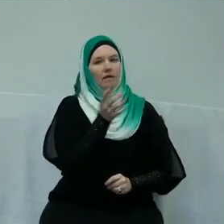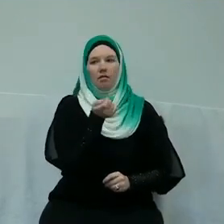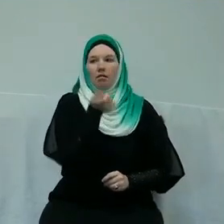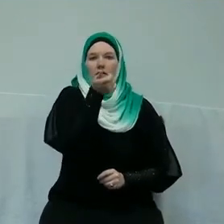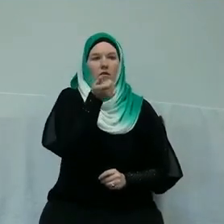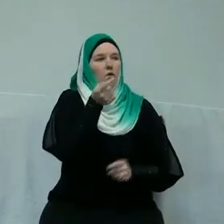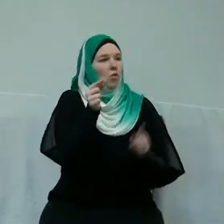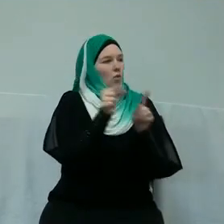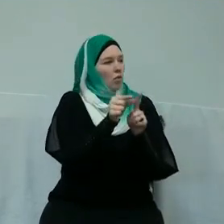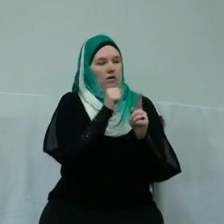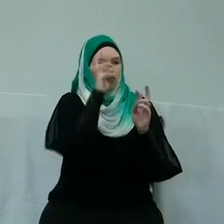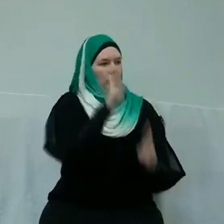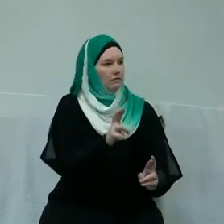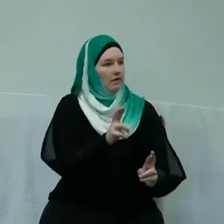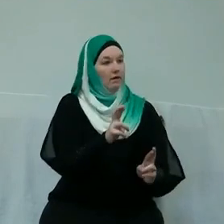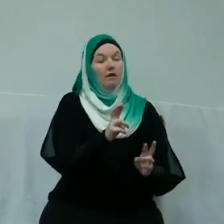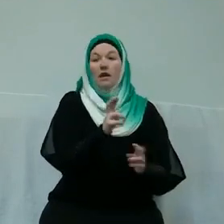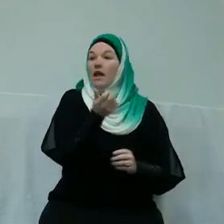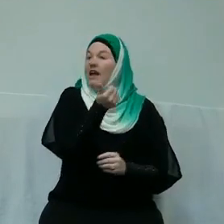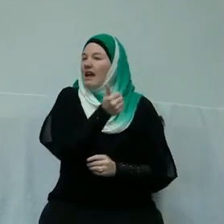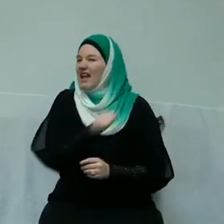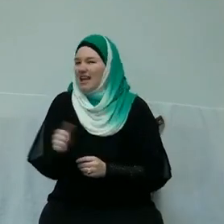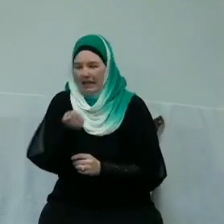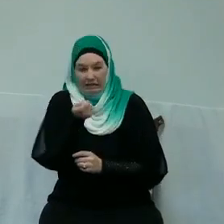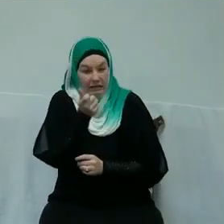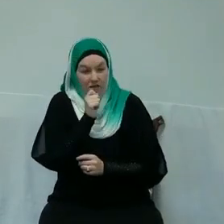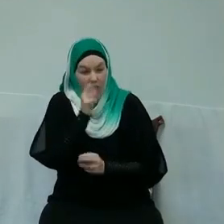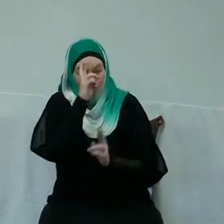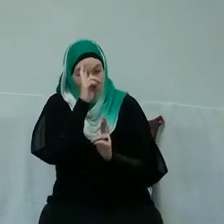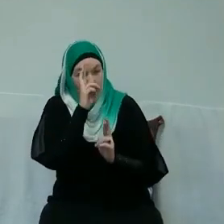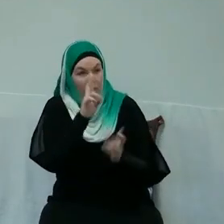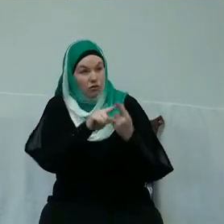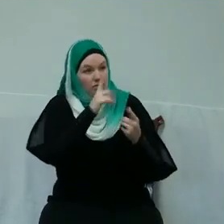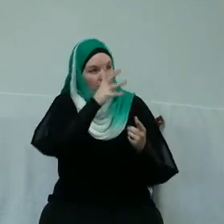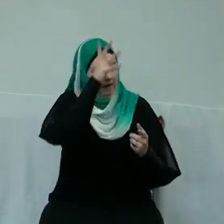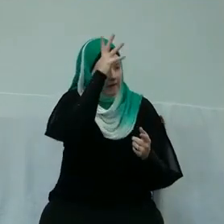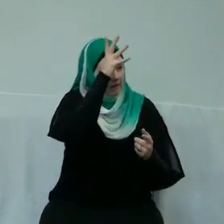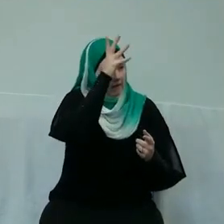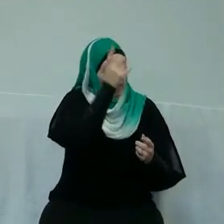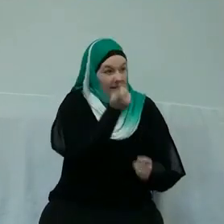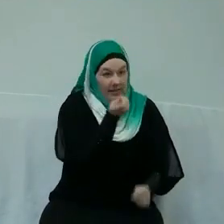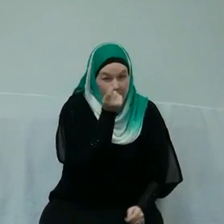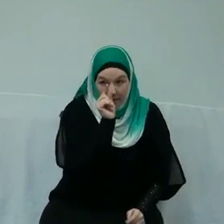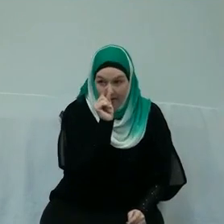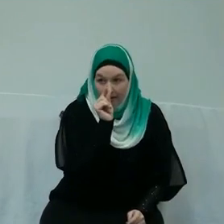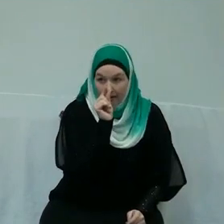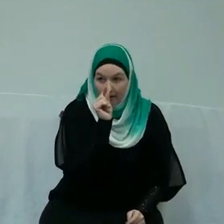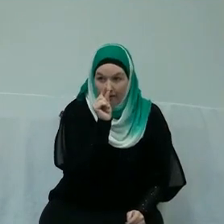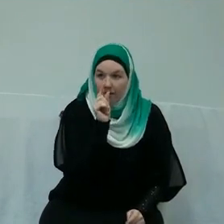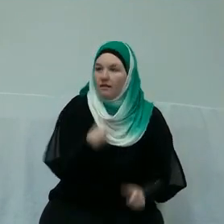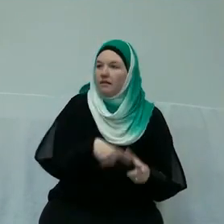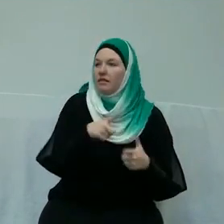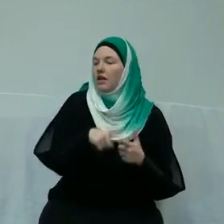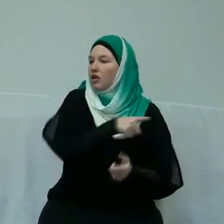disrespect. Don't you show any sign of resentment. Otherwise, you are in